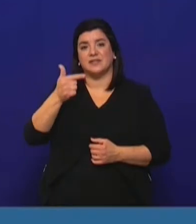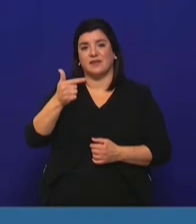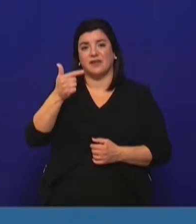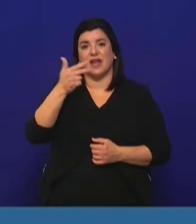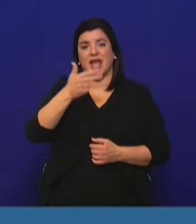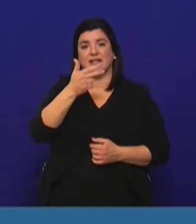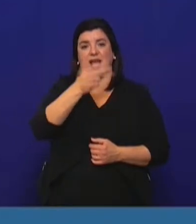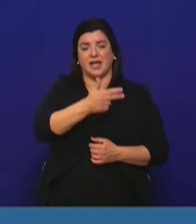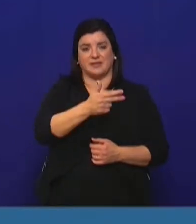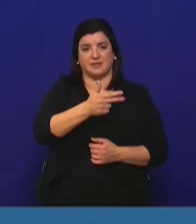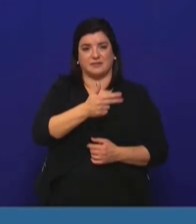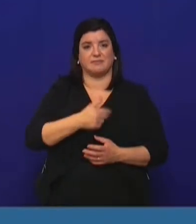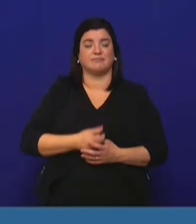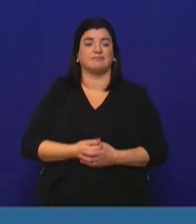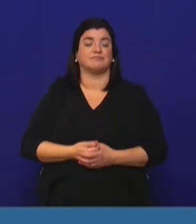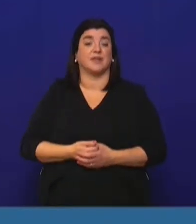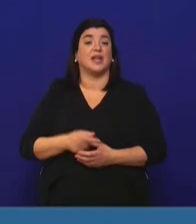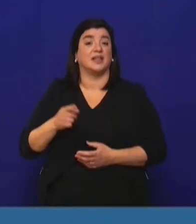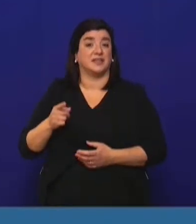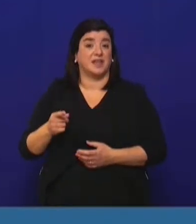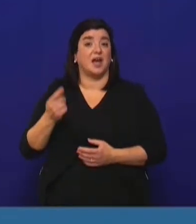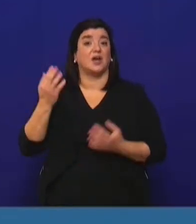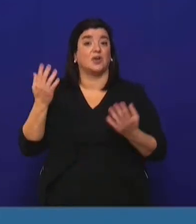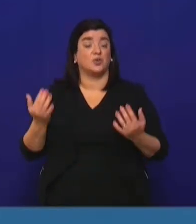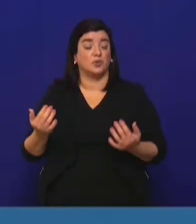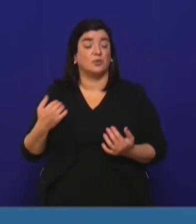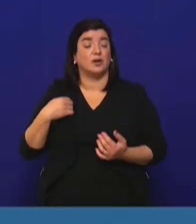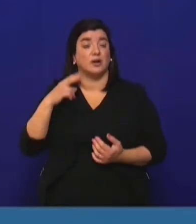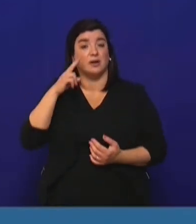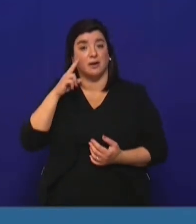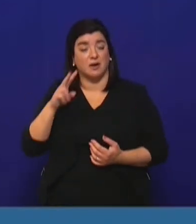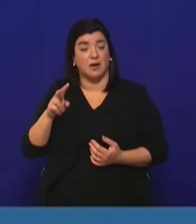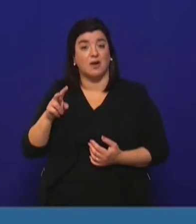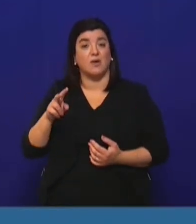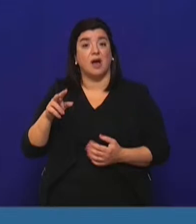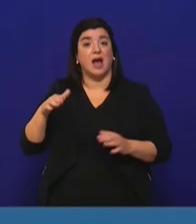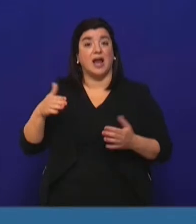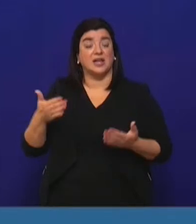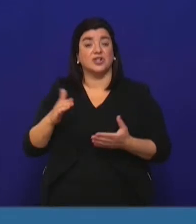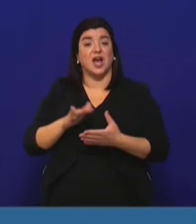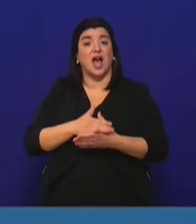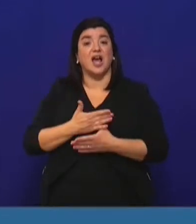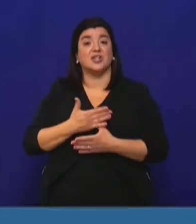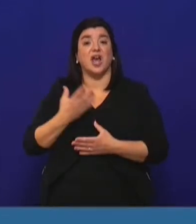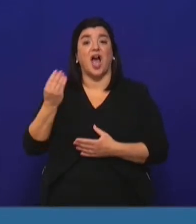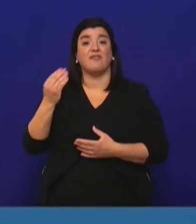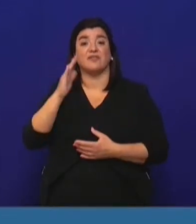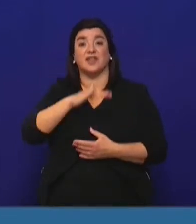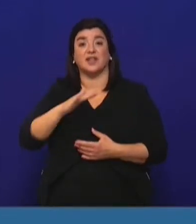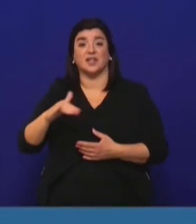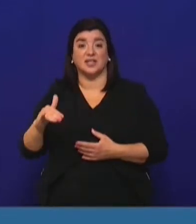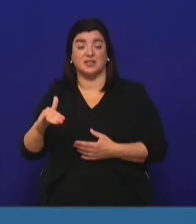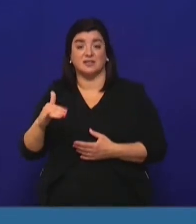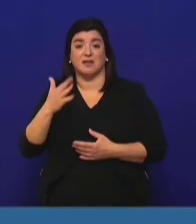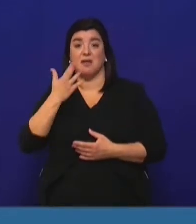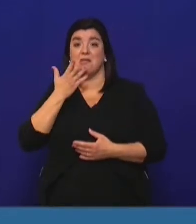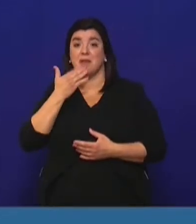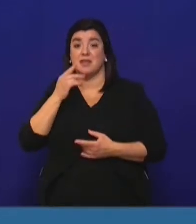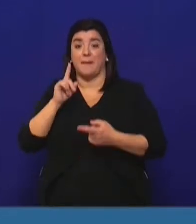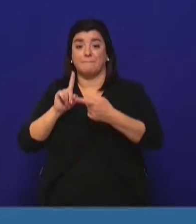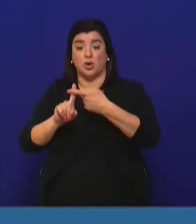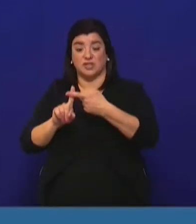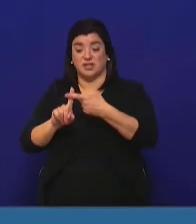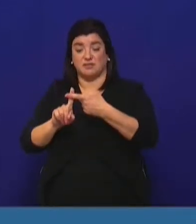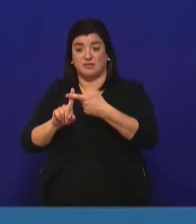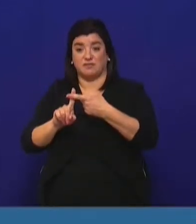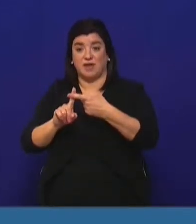7,788 li huwa numru li rajna għaliex kellna numru ta' nies li meta kienu pożittivi ltaqgħu ma'